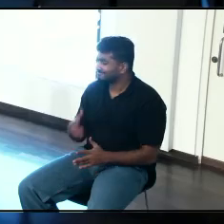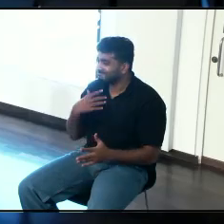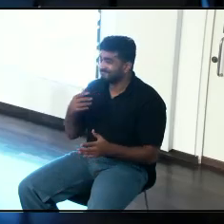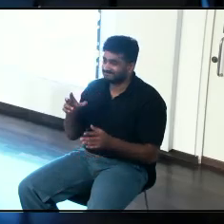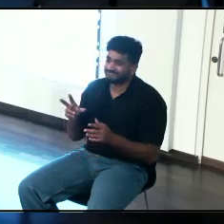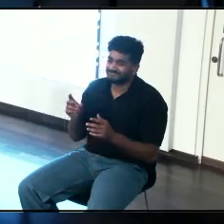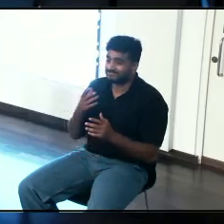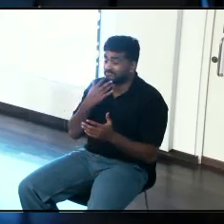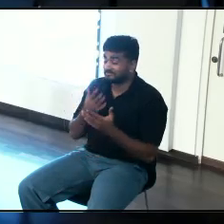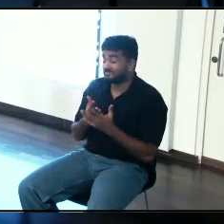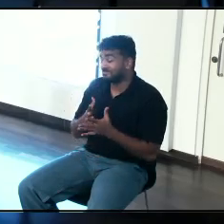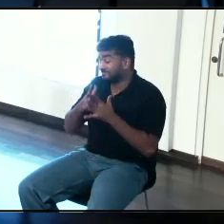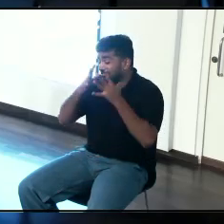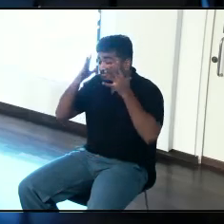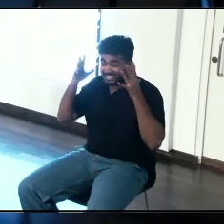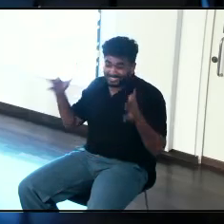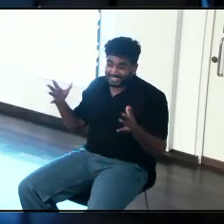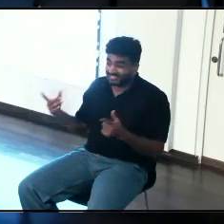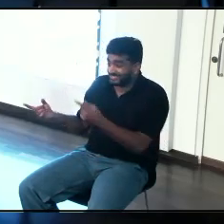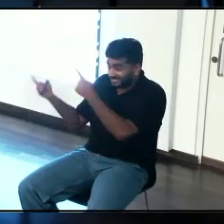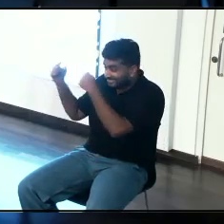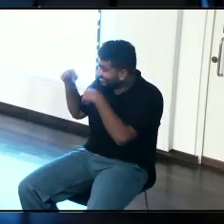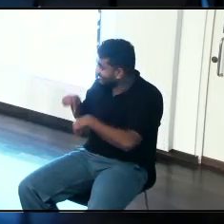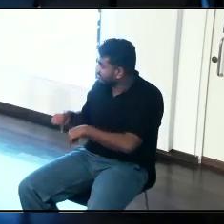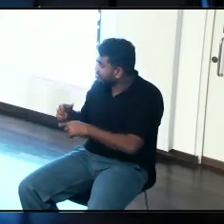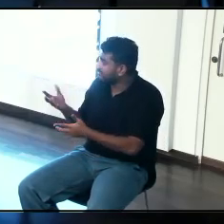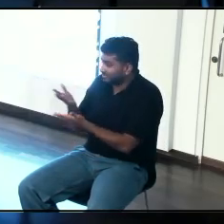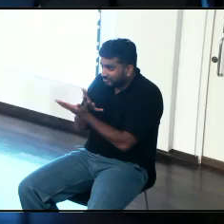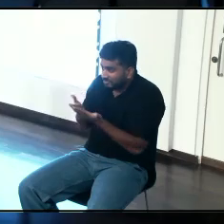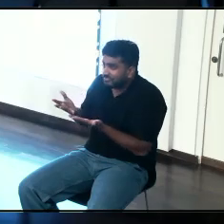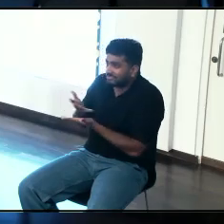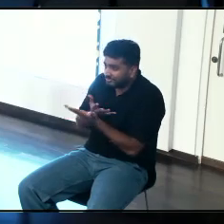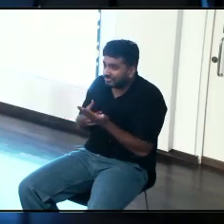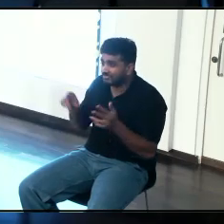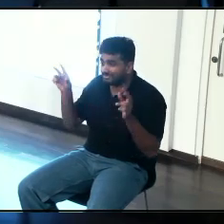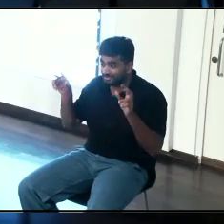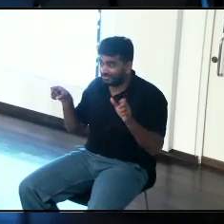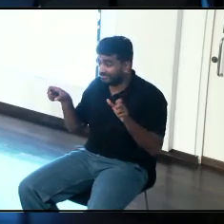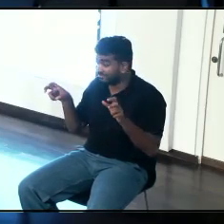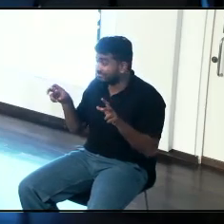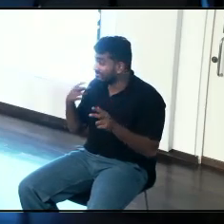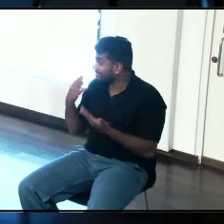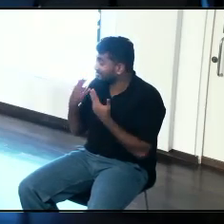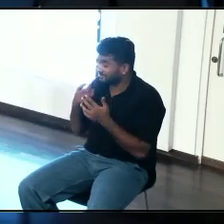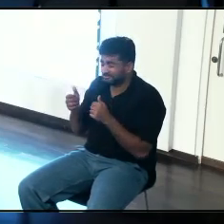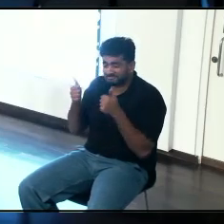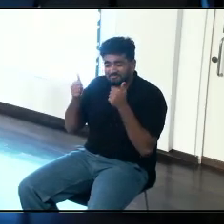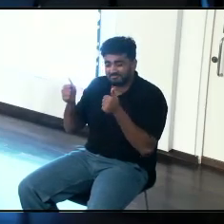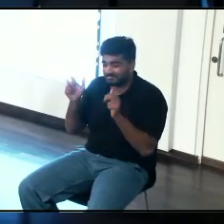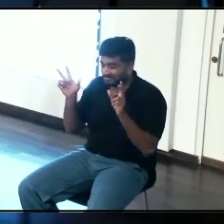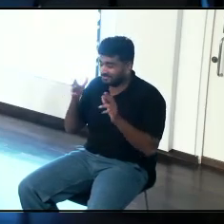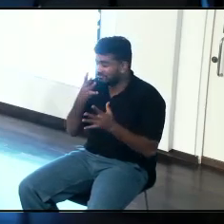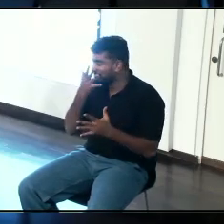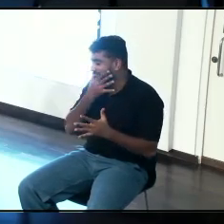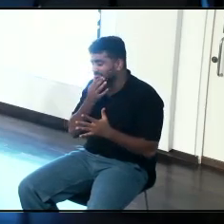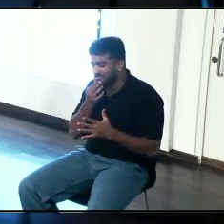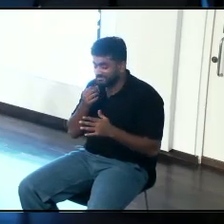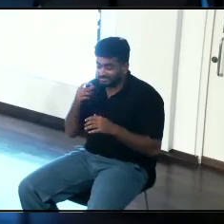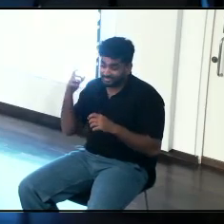too. Thank you so much, Ulka, Samira, and Robert, for this very insightful and fabulous